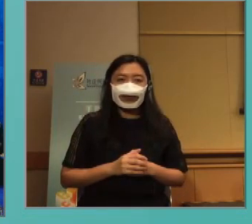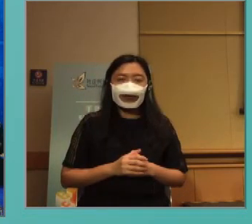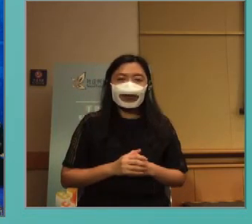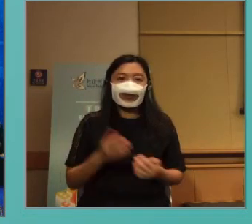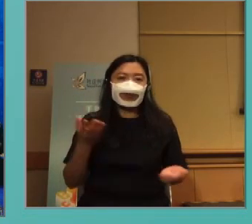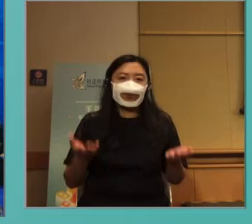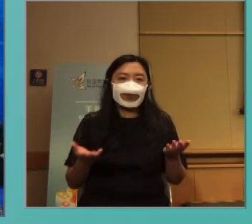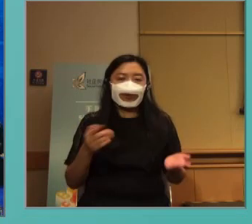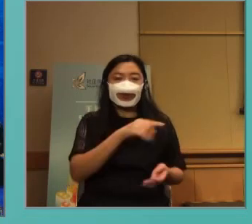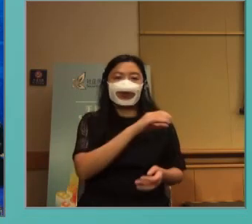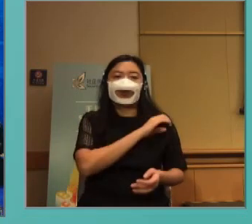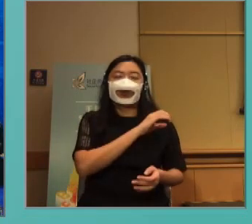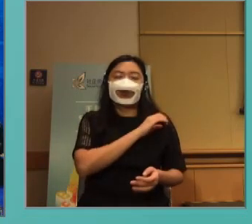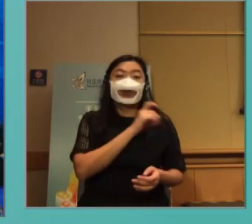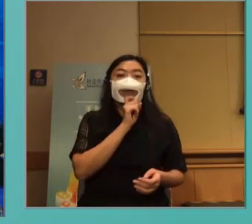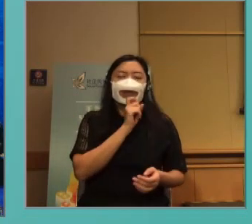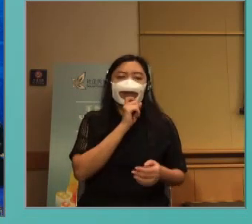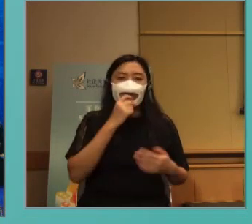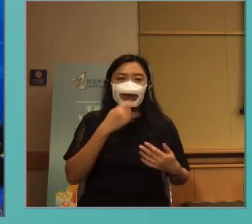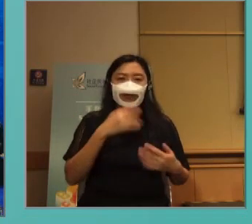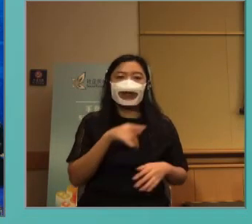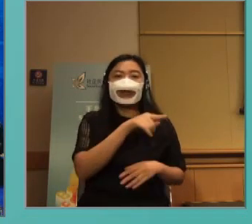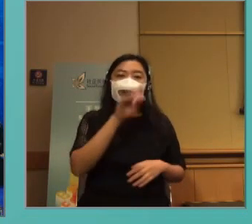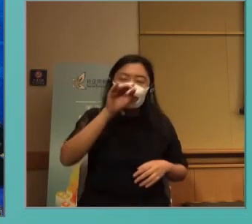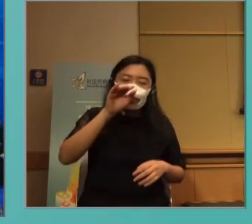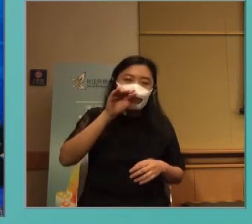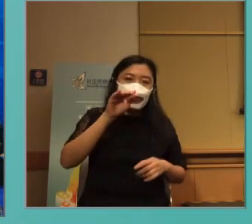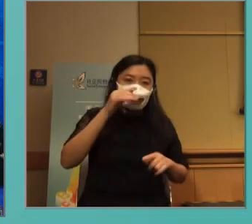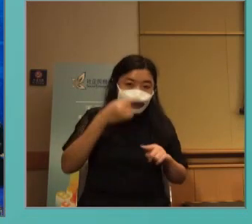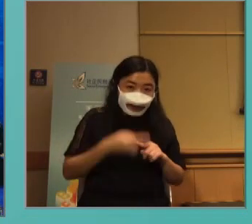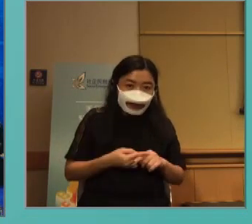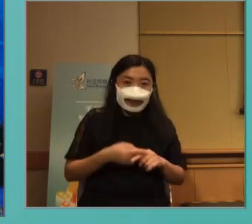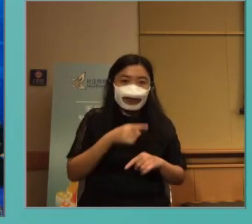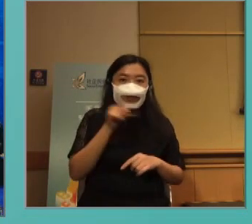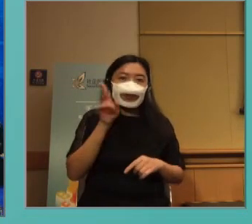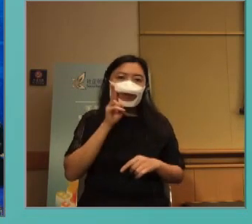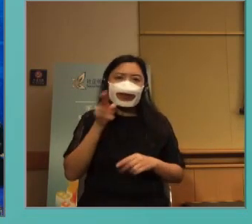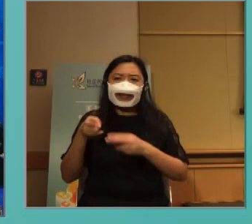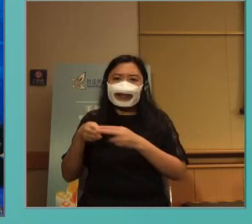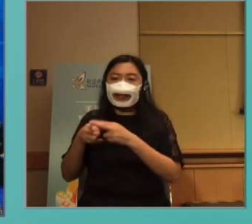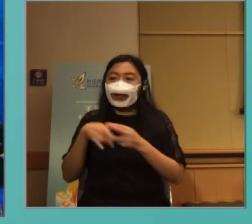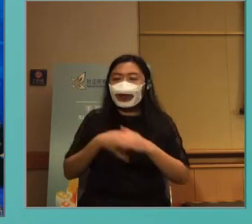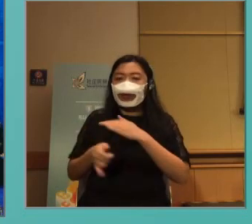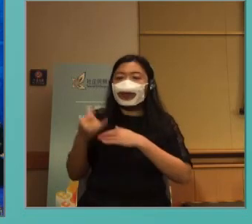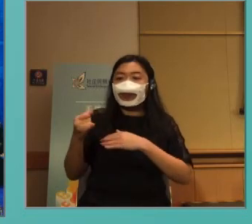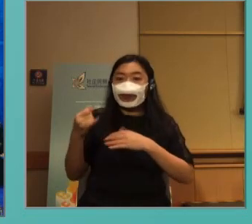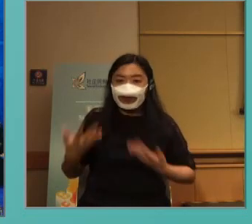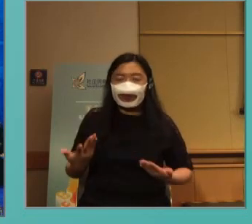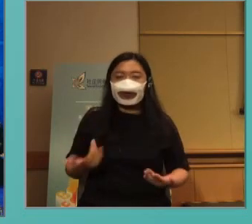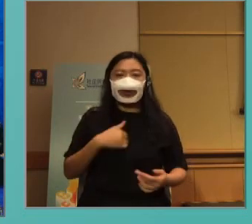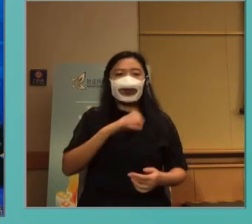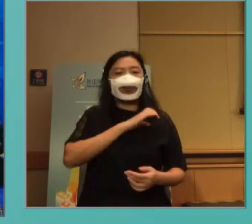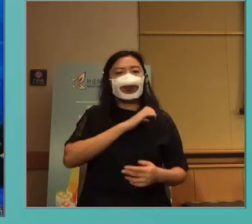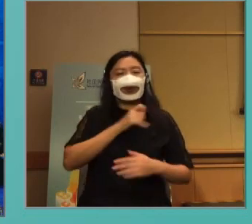useful. You find that something I want to have, I want to do. Go for it. There are also many PFP style